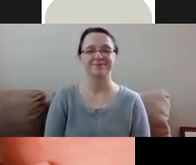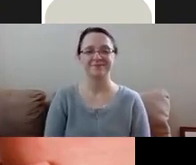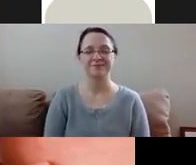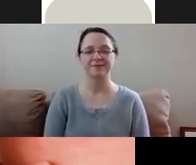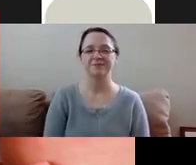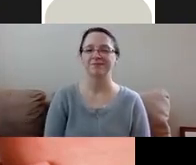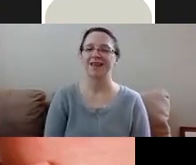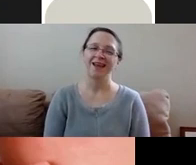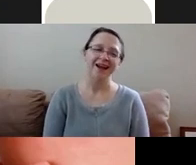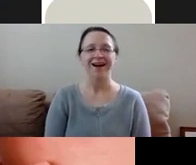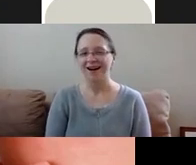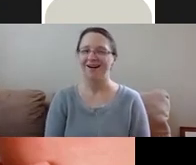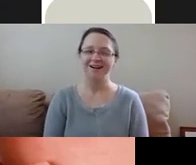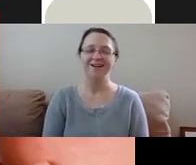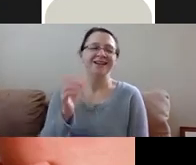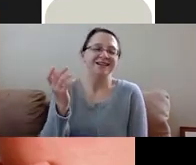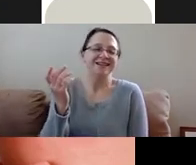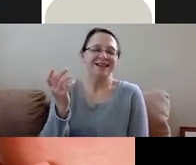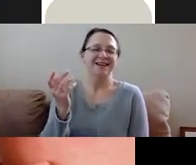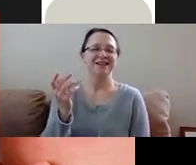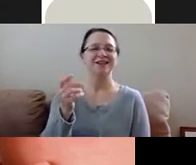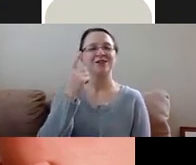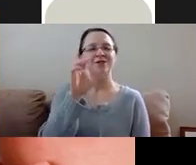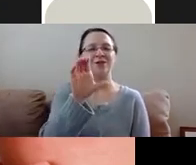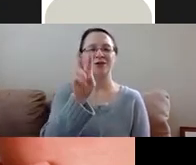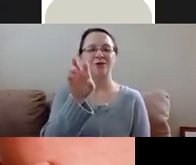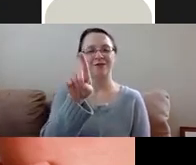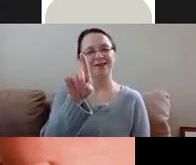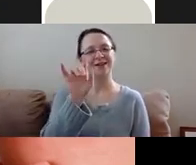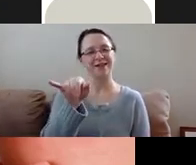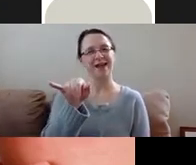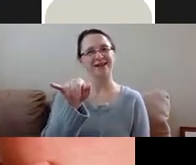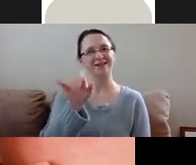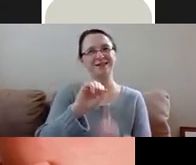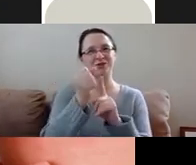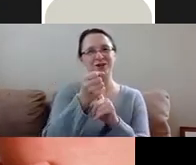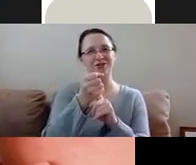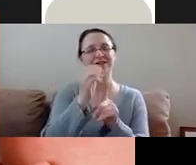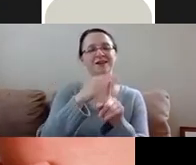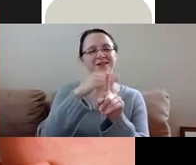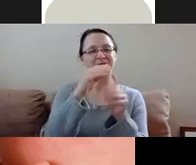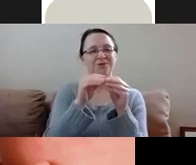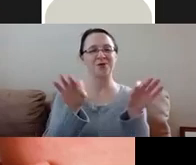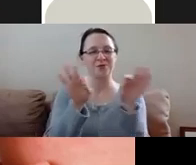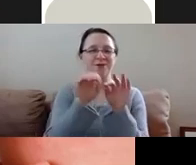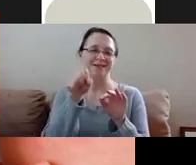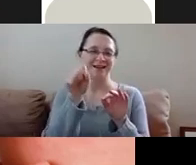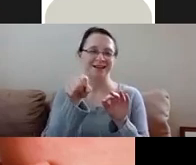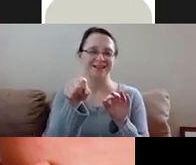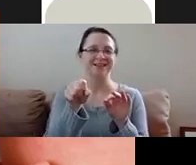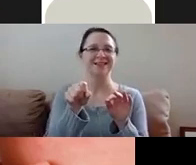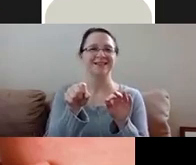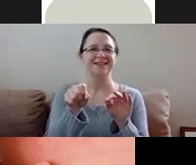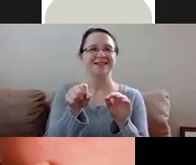No, yeah. Now in the context of COVID, yeah, it's become much more important actually also to do it in a